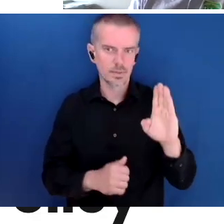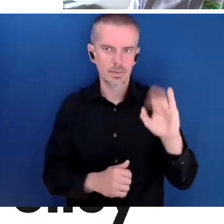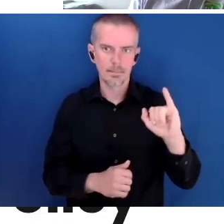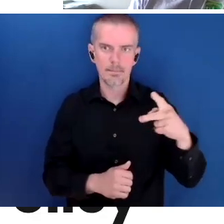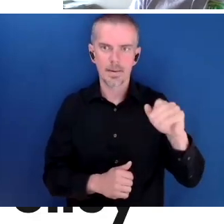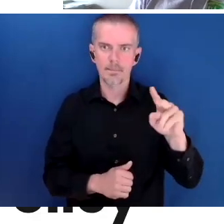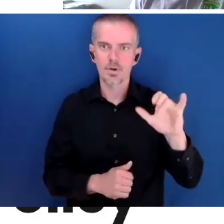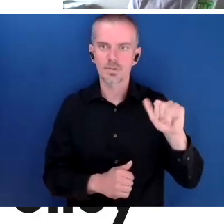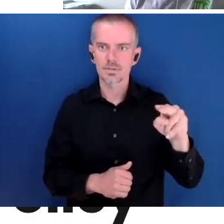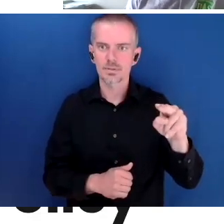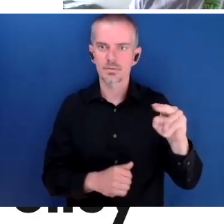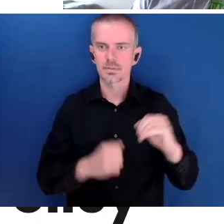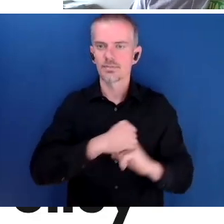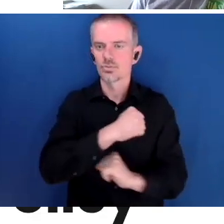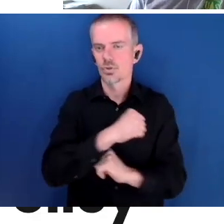Act programs.